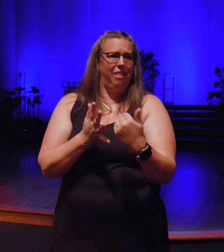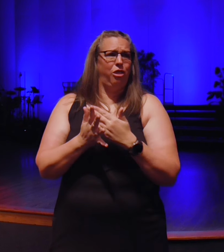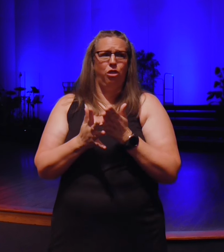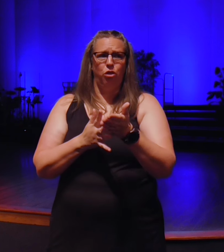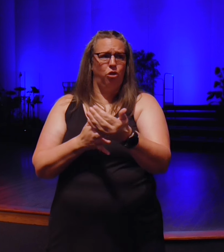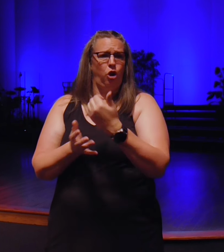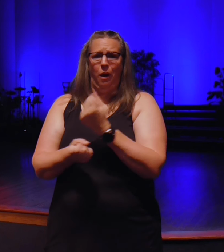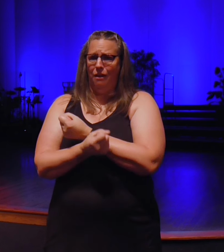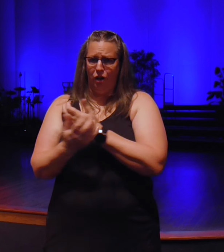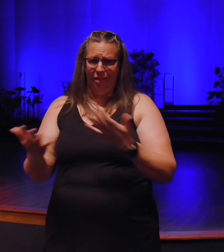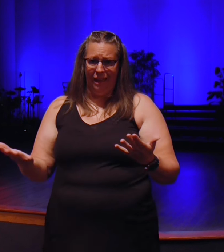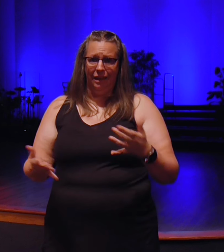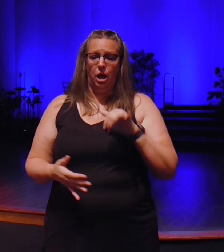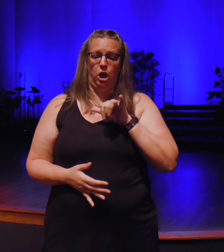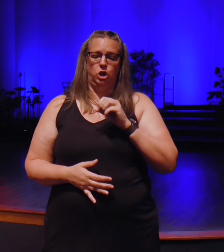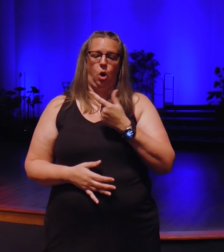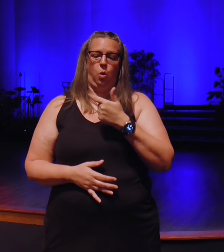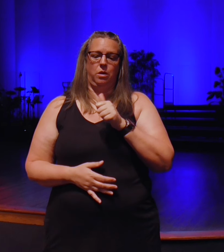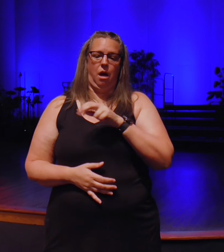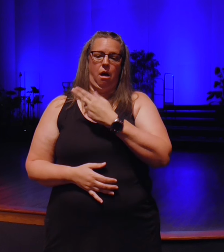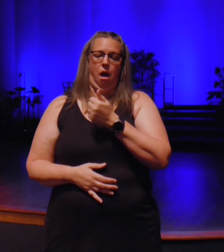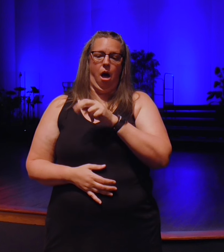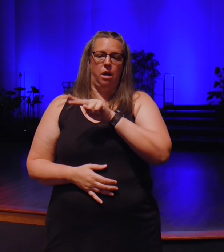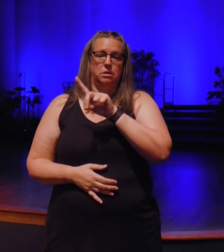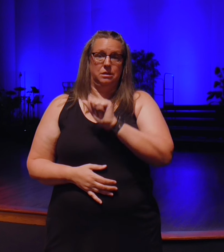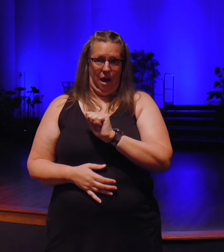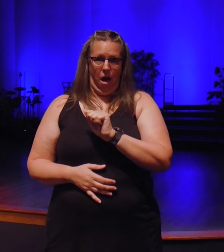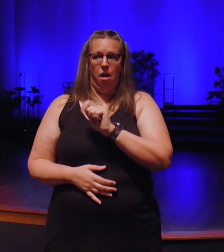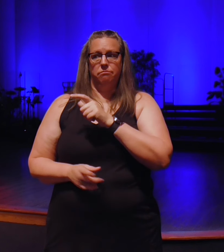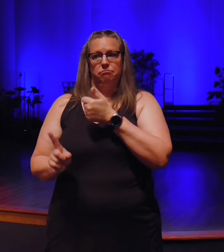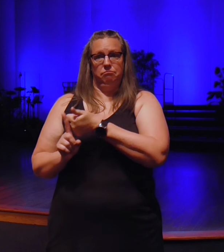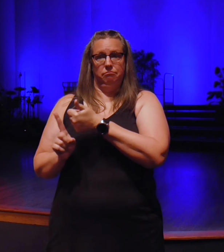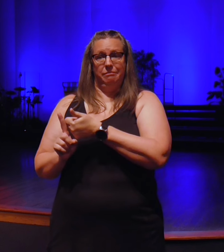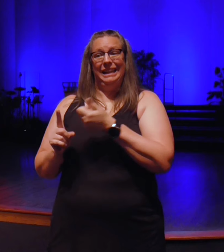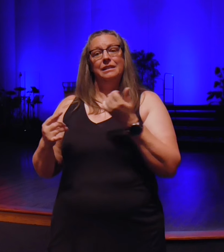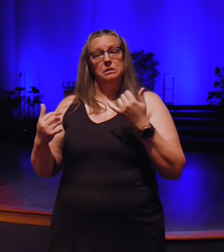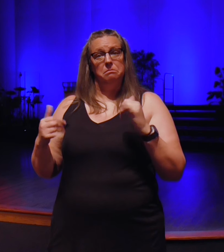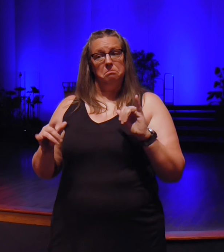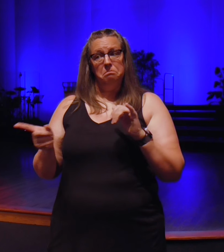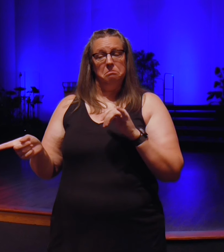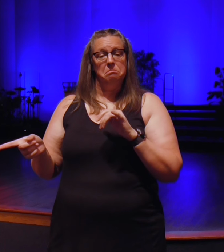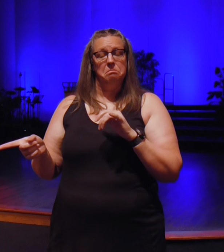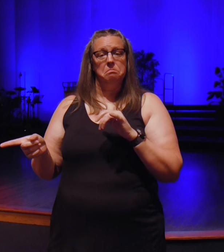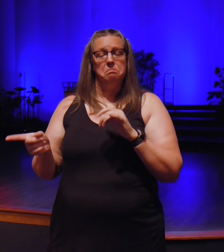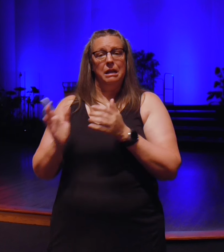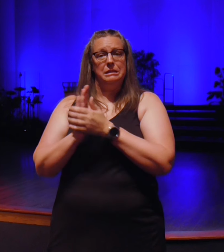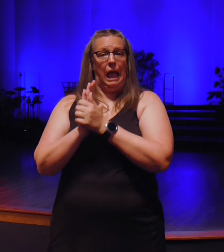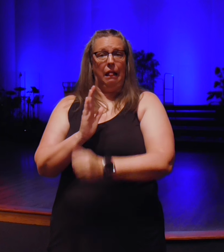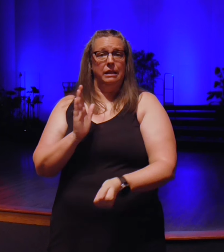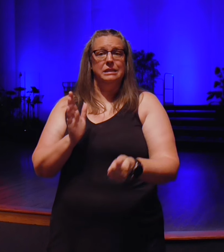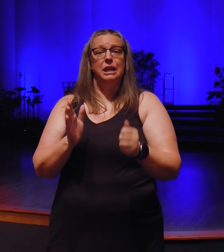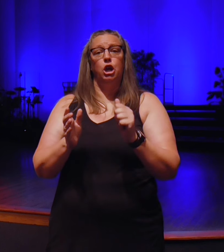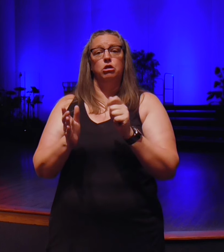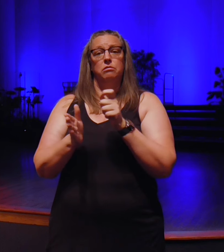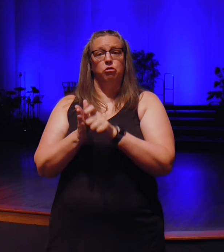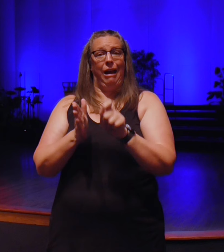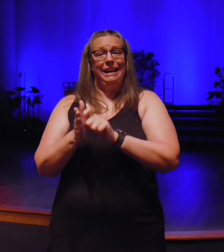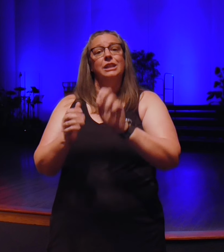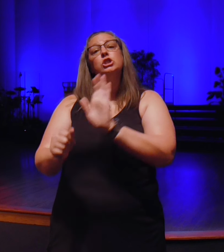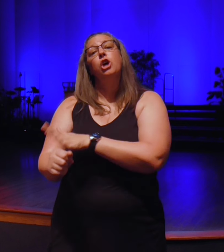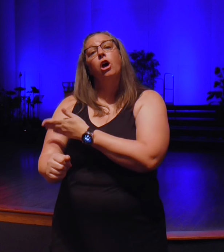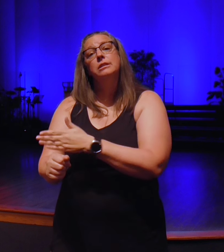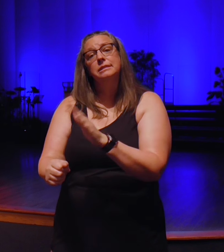Paramahansa Yogananda was also a talented songwriter. He wrote many magnificent